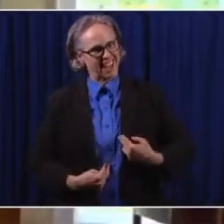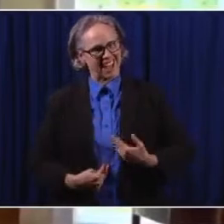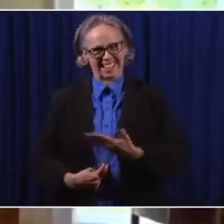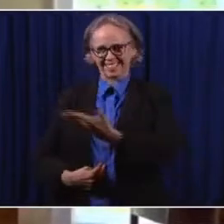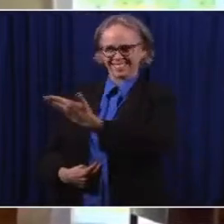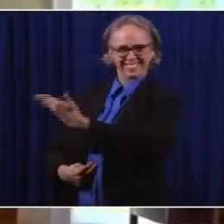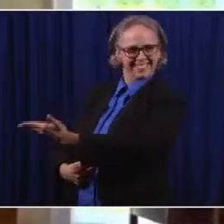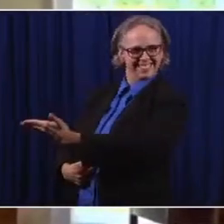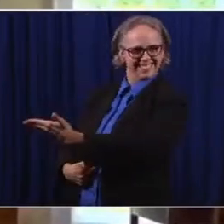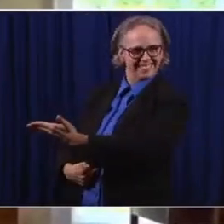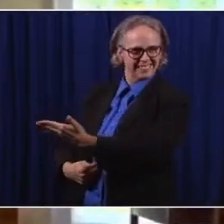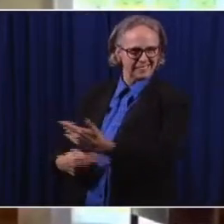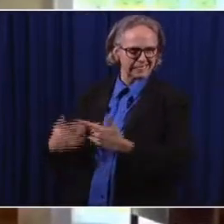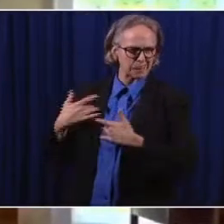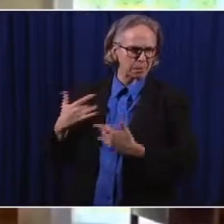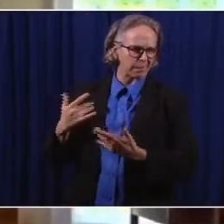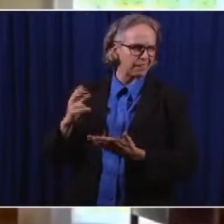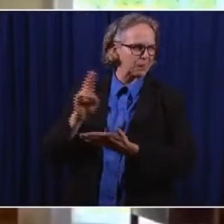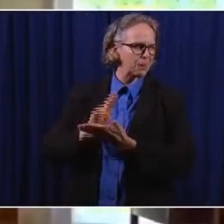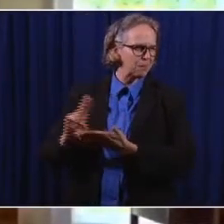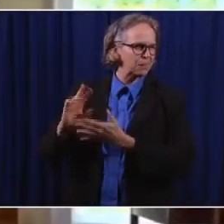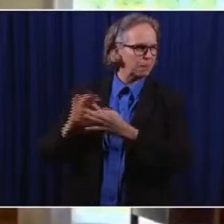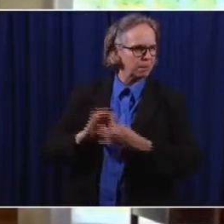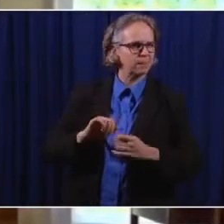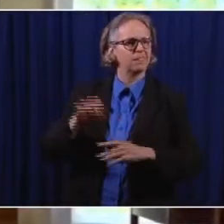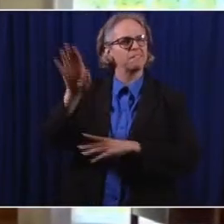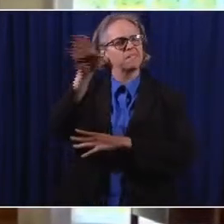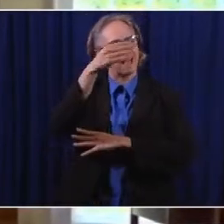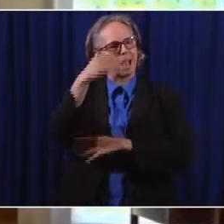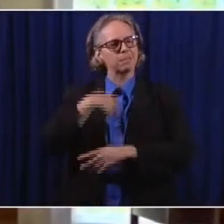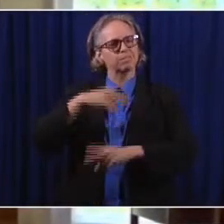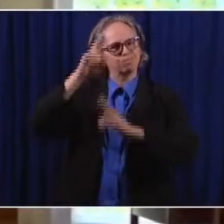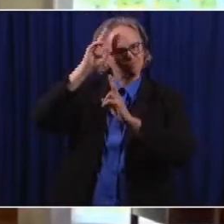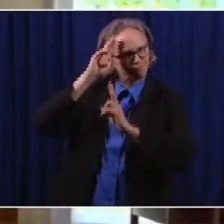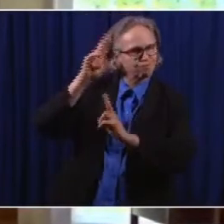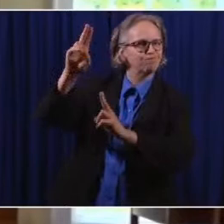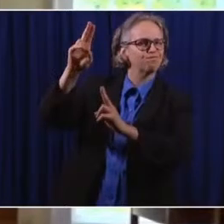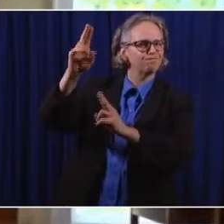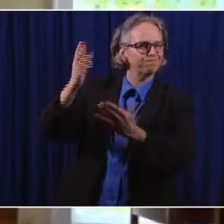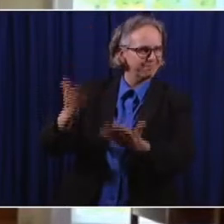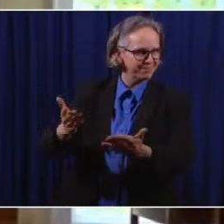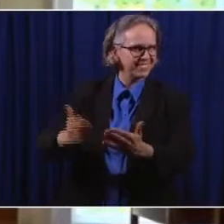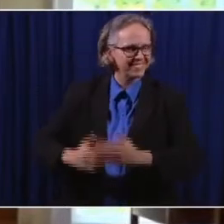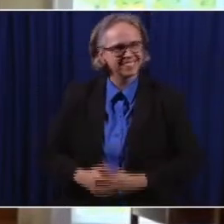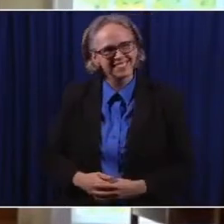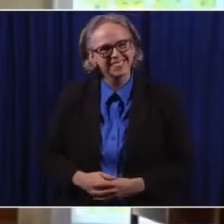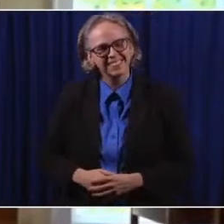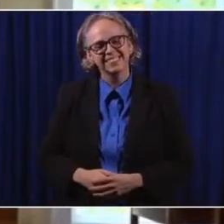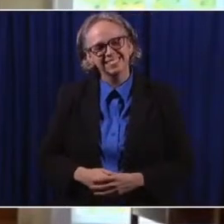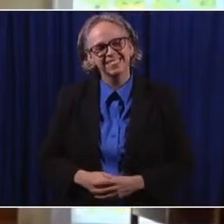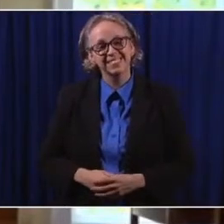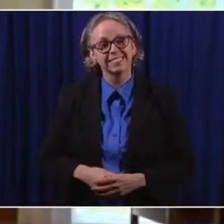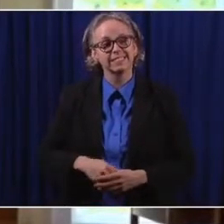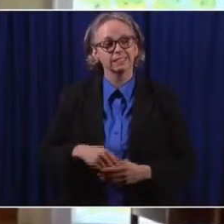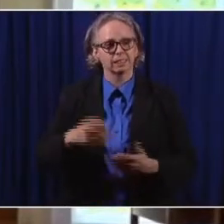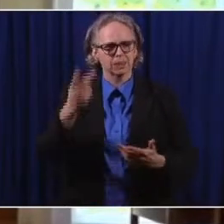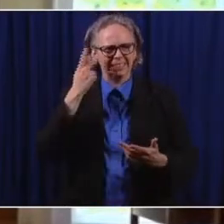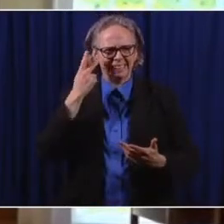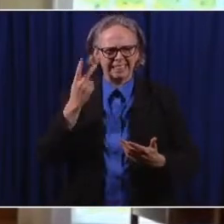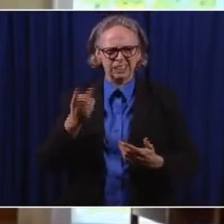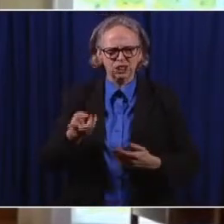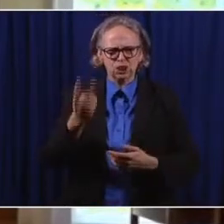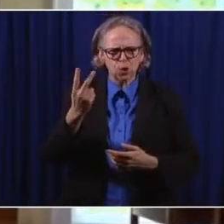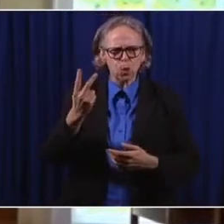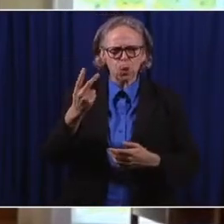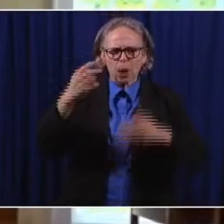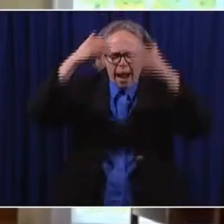university and college tie that I wear. You may see also the two helmets. Tonight's going to